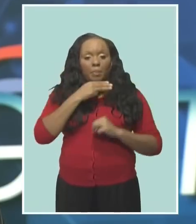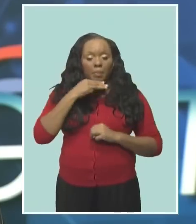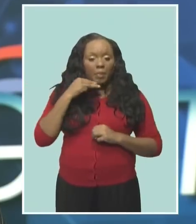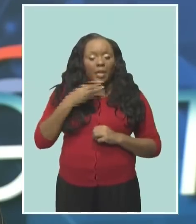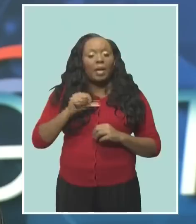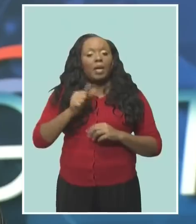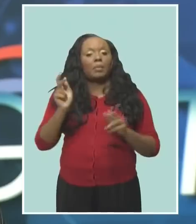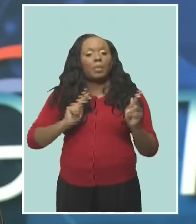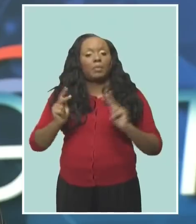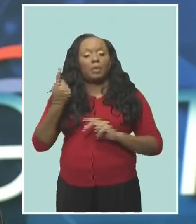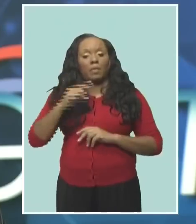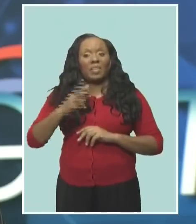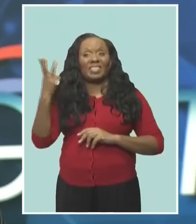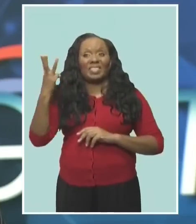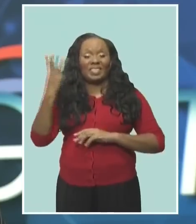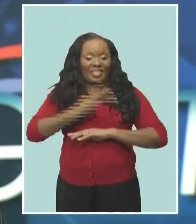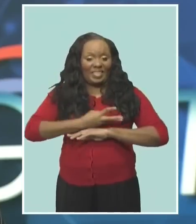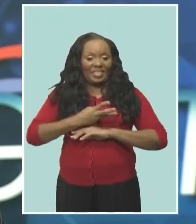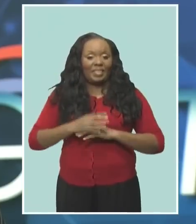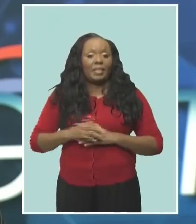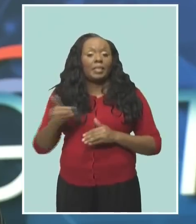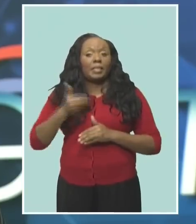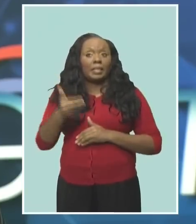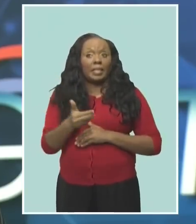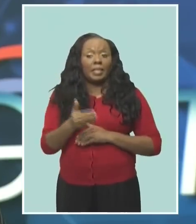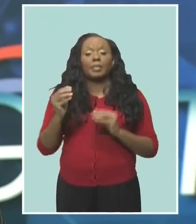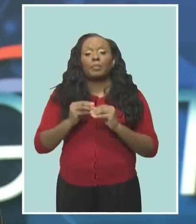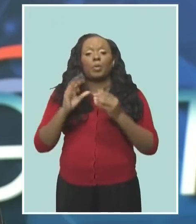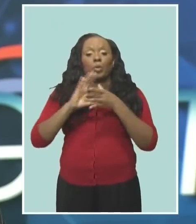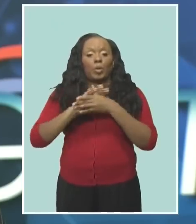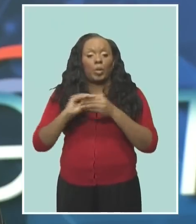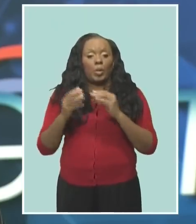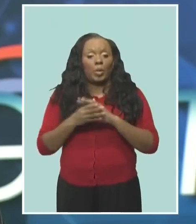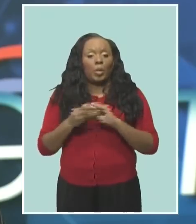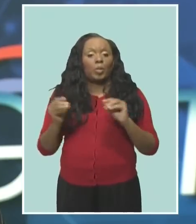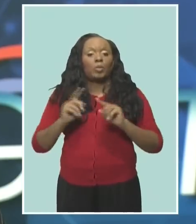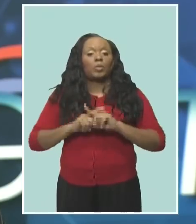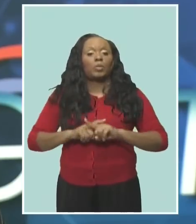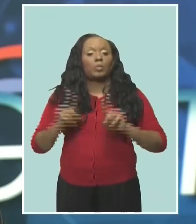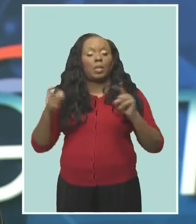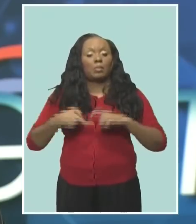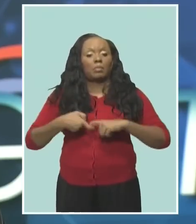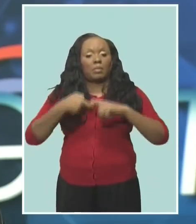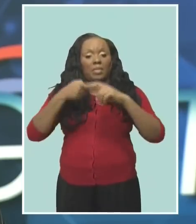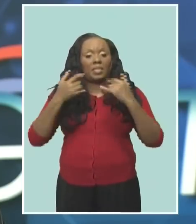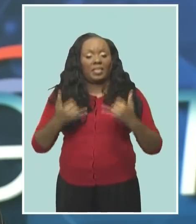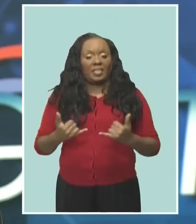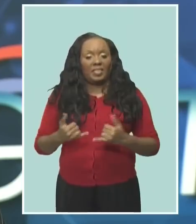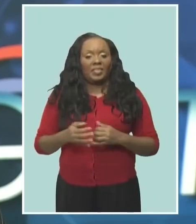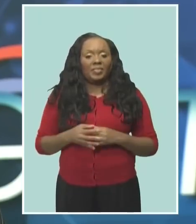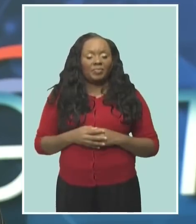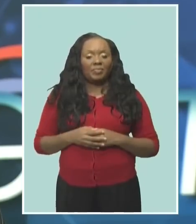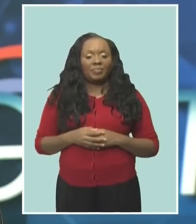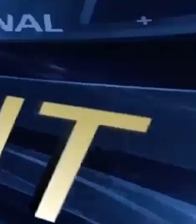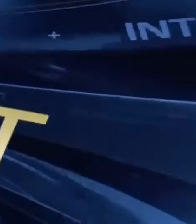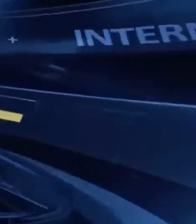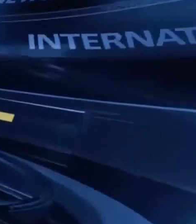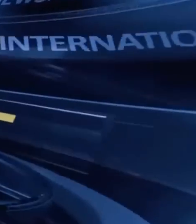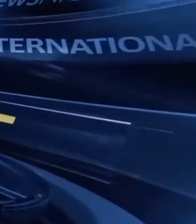visit. Coming up, the owners of PSV speaks about the bad behavior of some drivers.